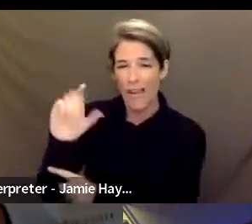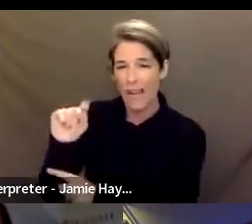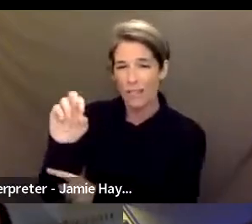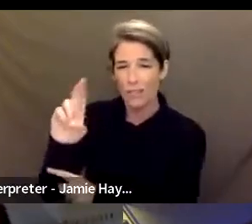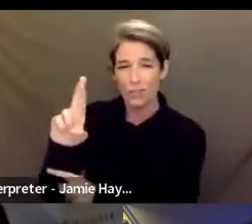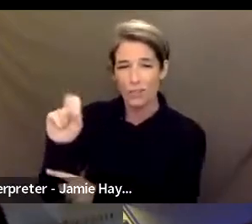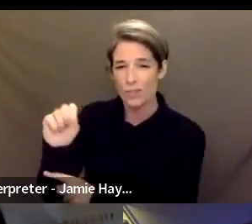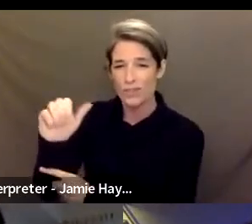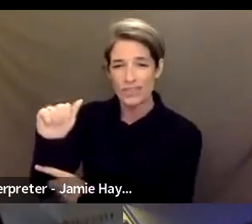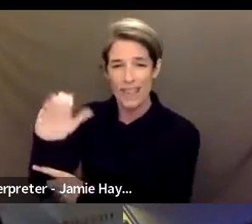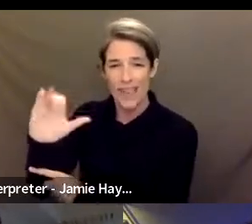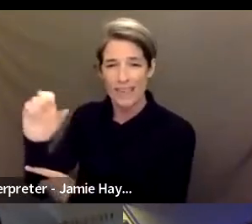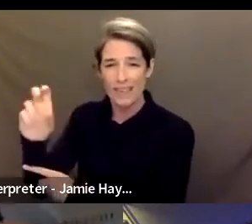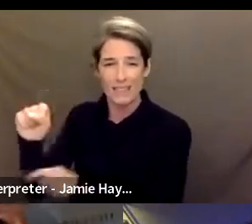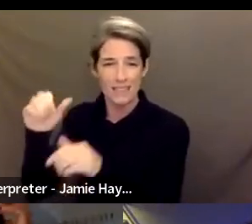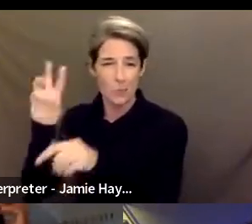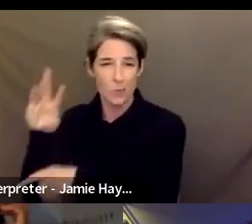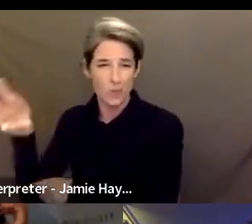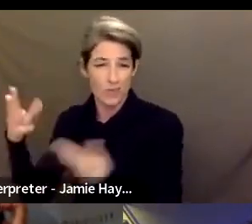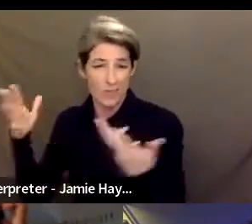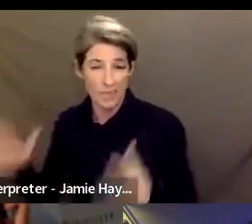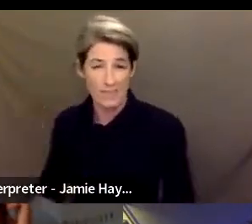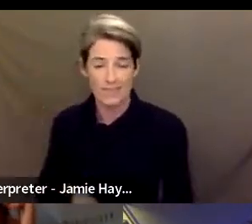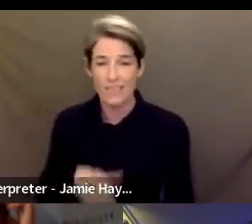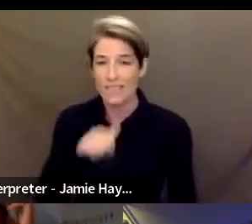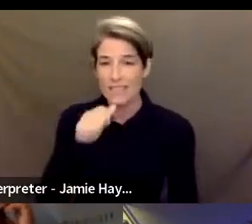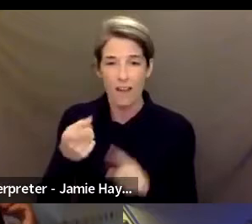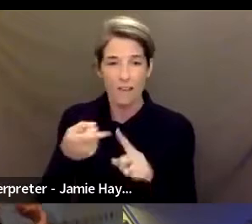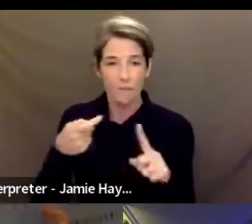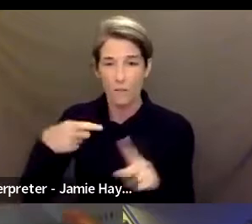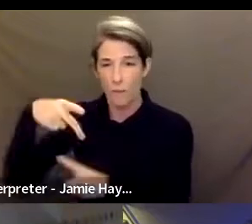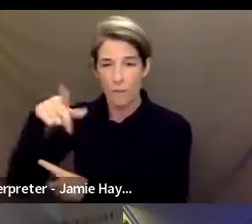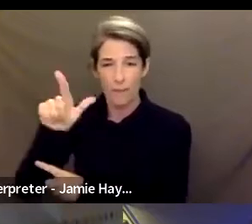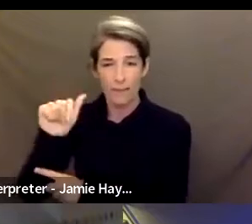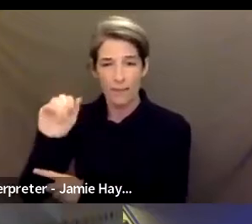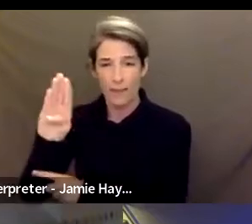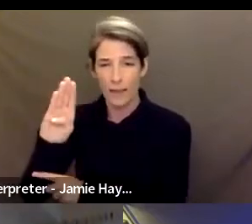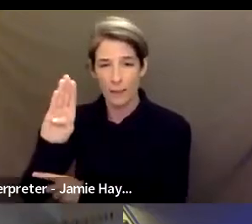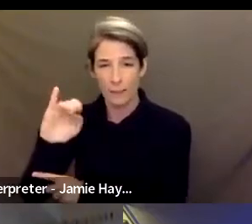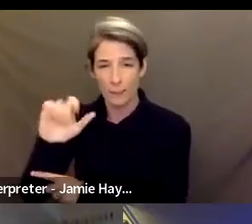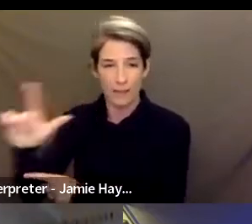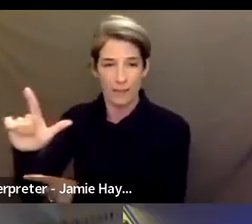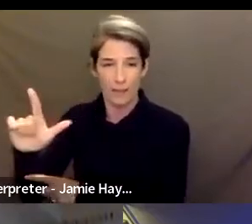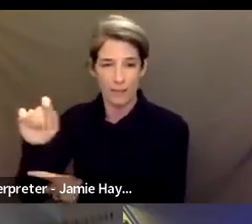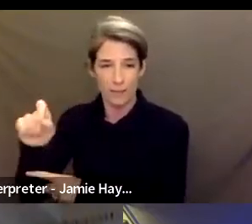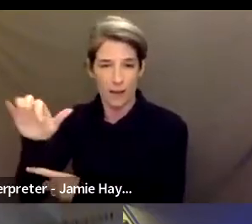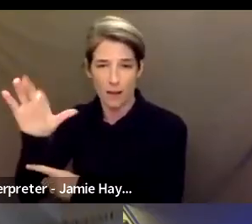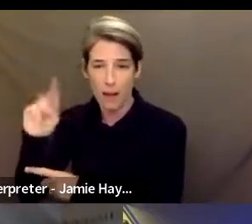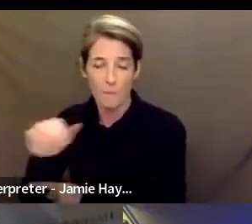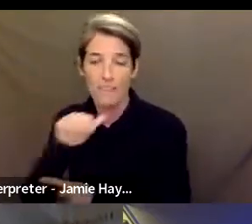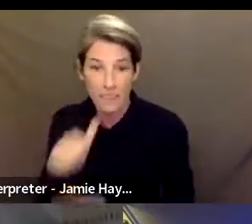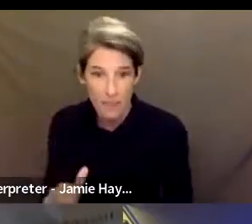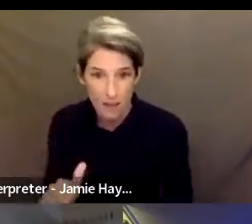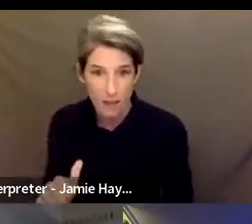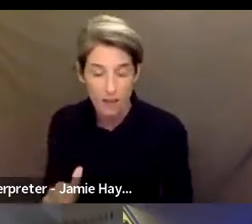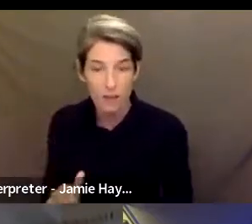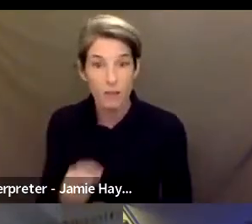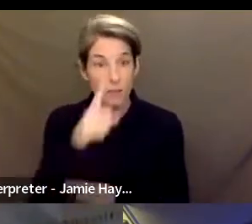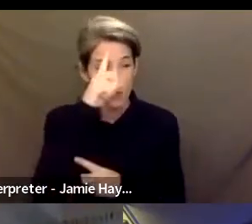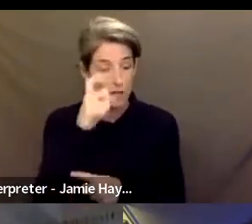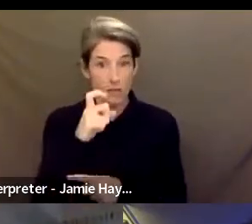to change, because I think what Ben said about a distrust now of the industry is